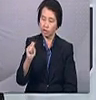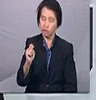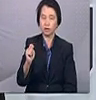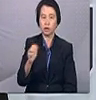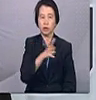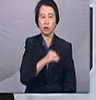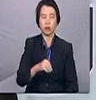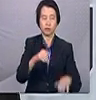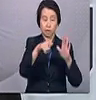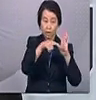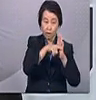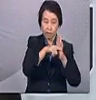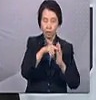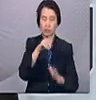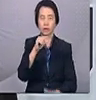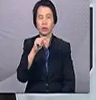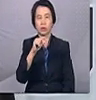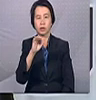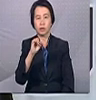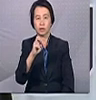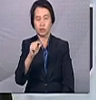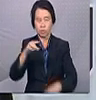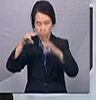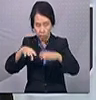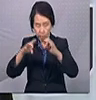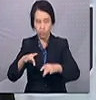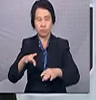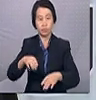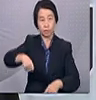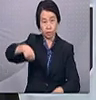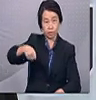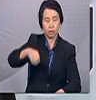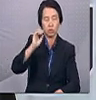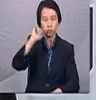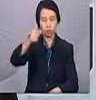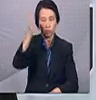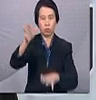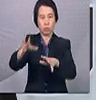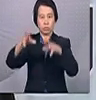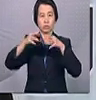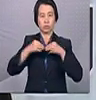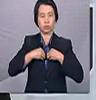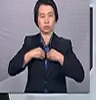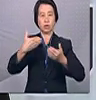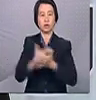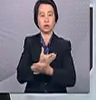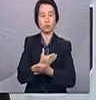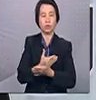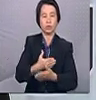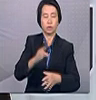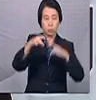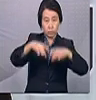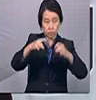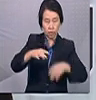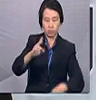antigen rapid test kit. So tomorrow we will get a new test kit from